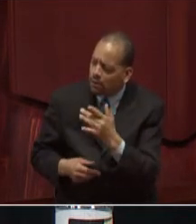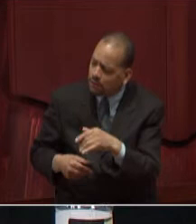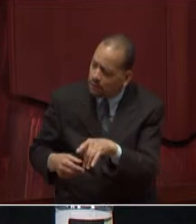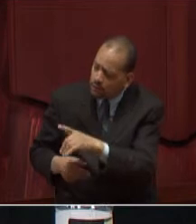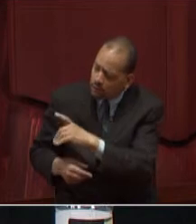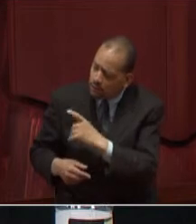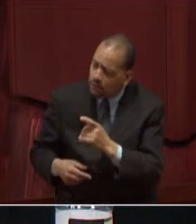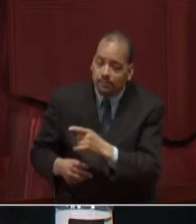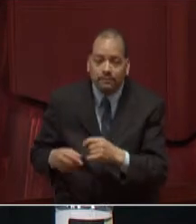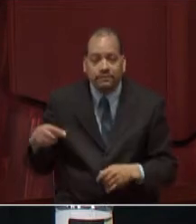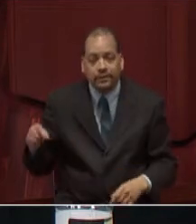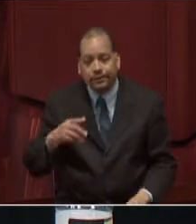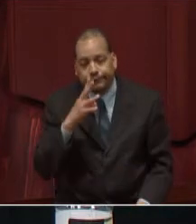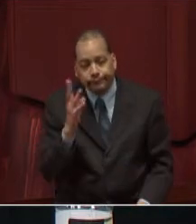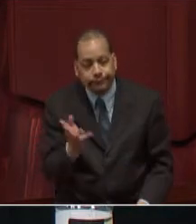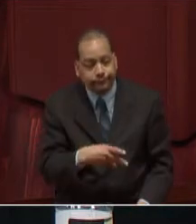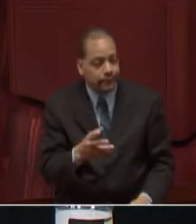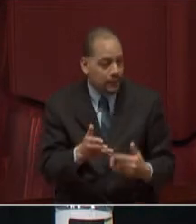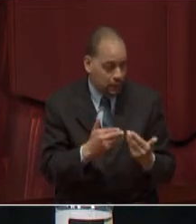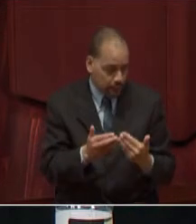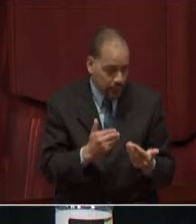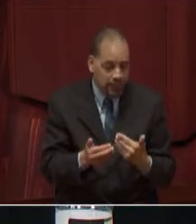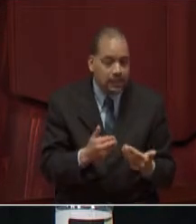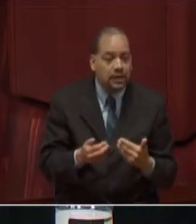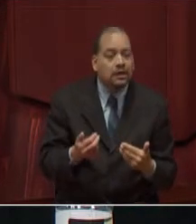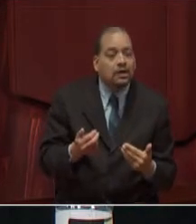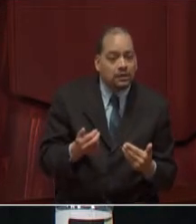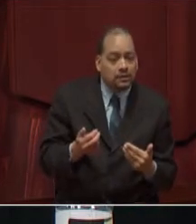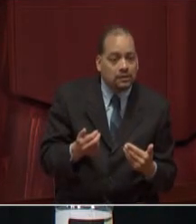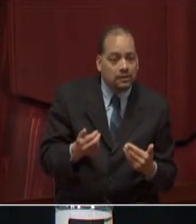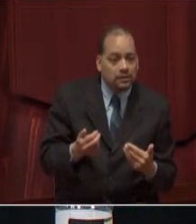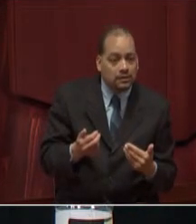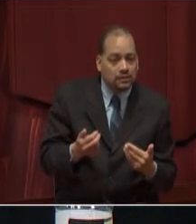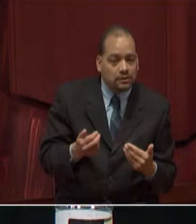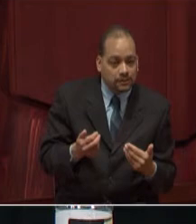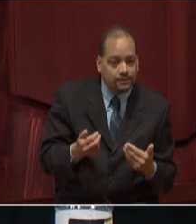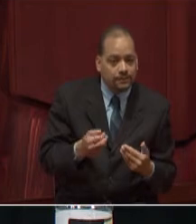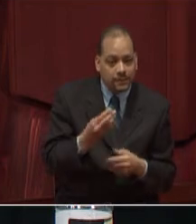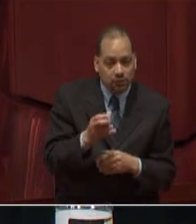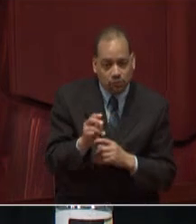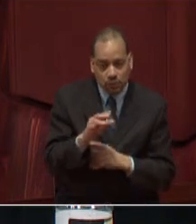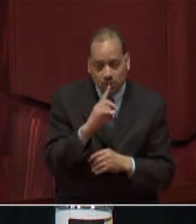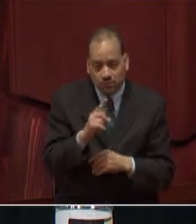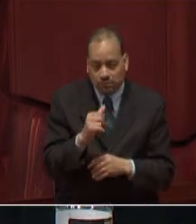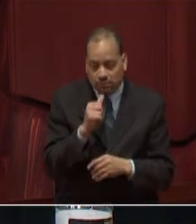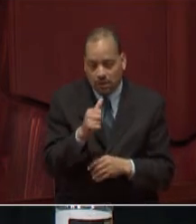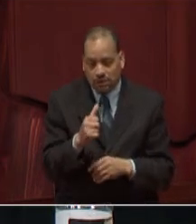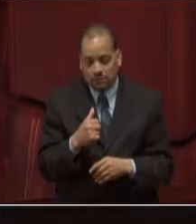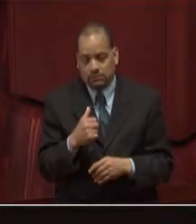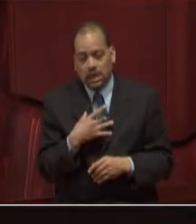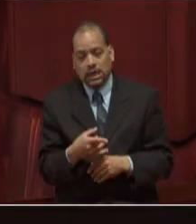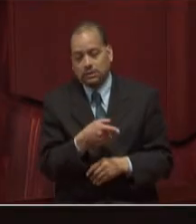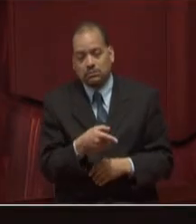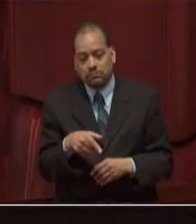the exclusion had occurred. Certainly Henry wanted USIA out because I think he didn't like or trust USIA. You know, you guys have